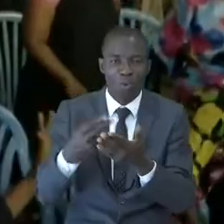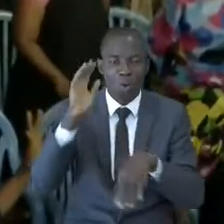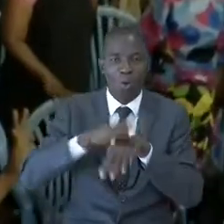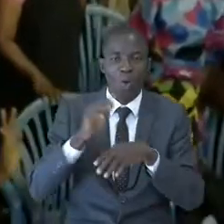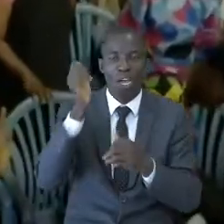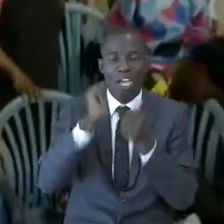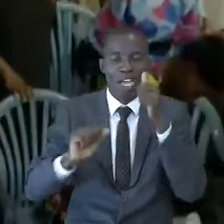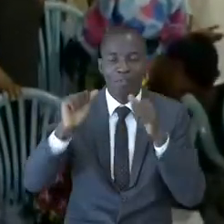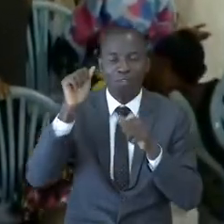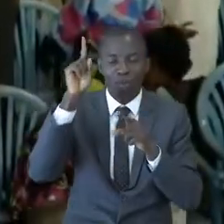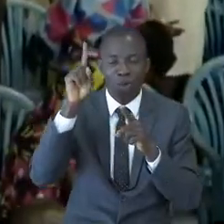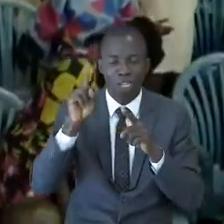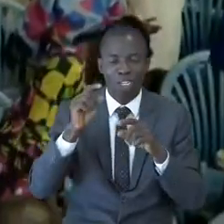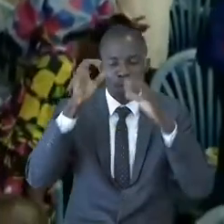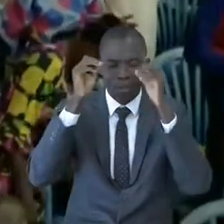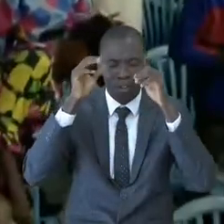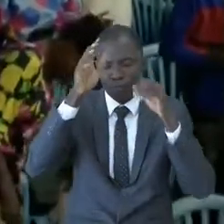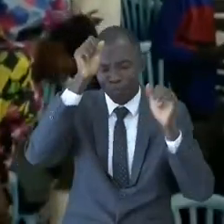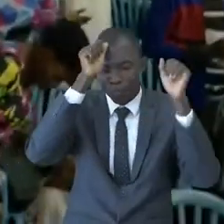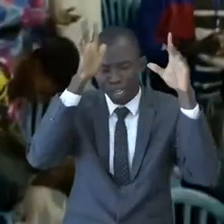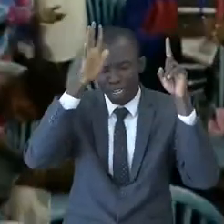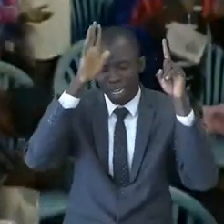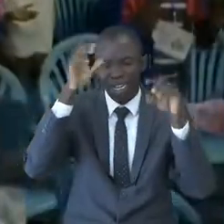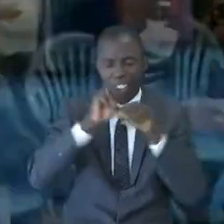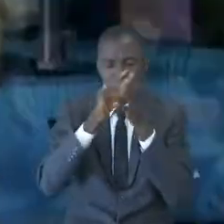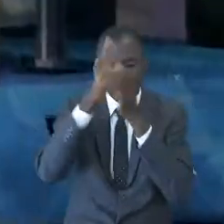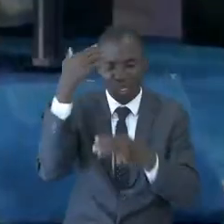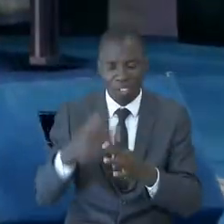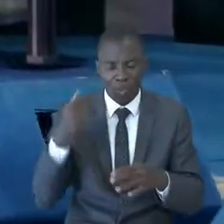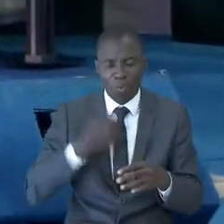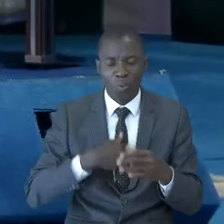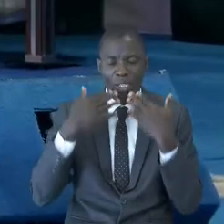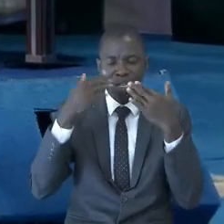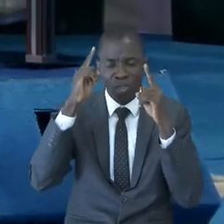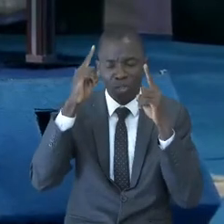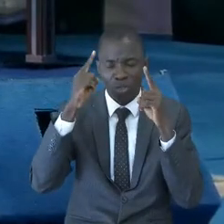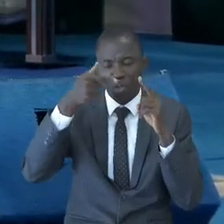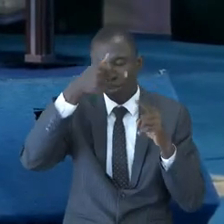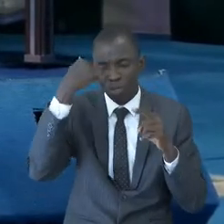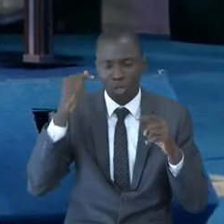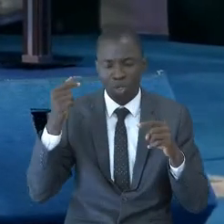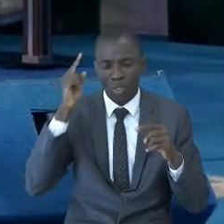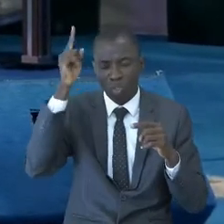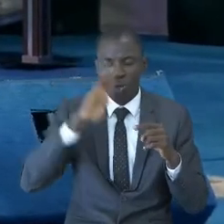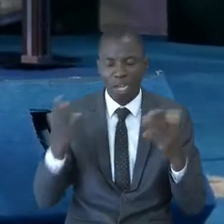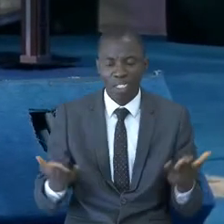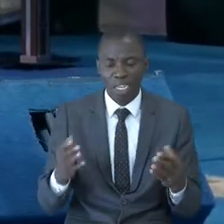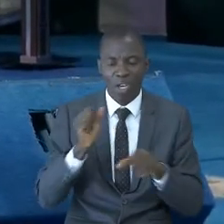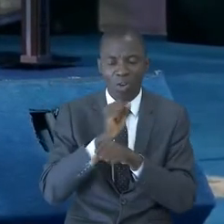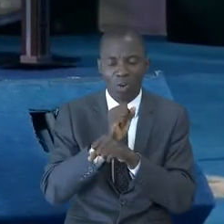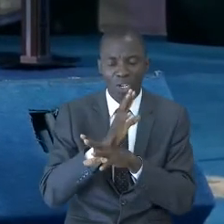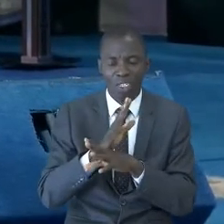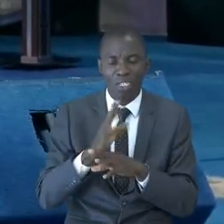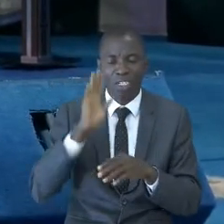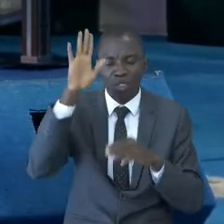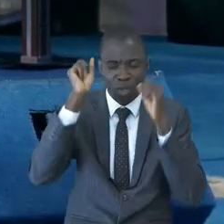Father, in Jesus' name, we thank you. You are here already. Your